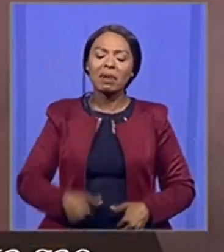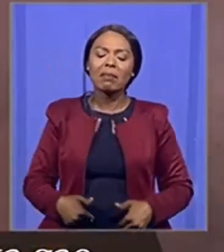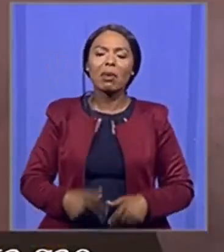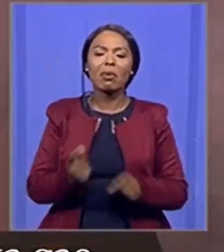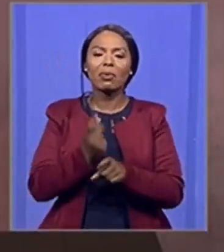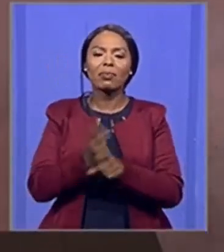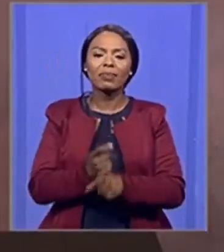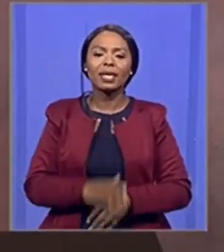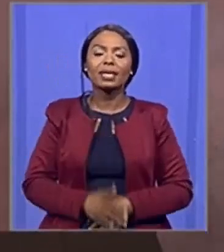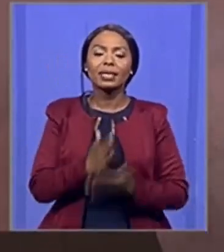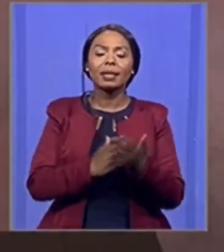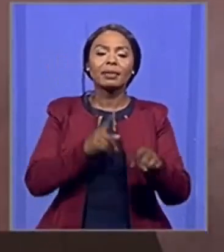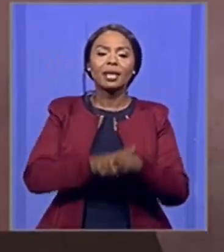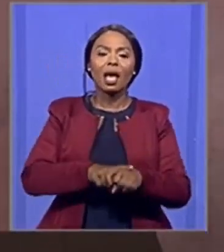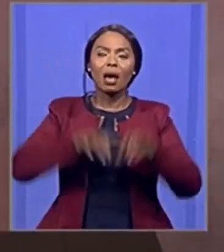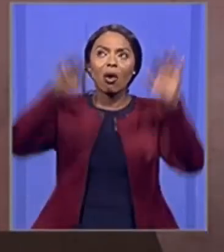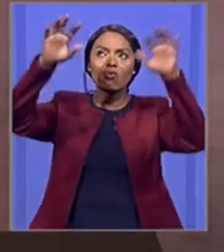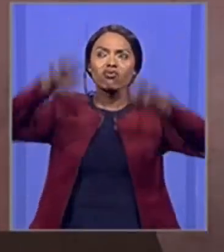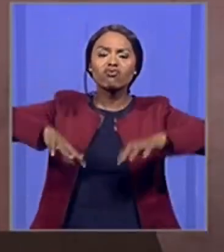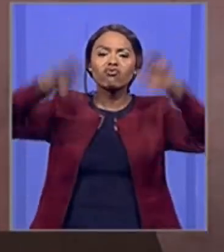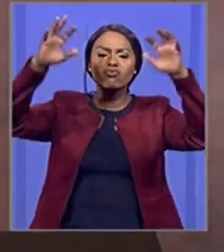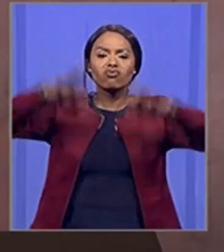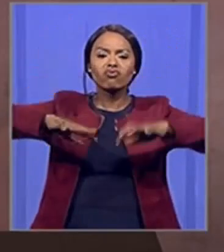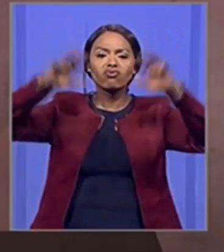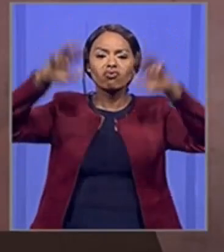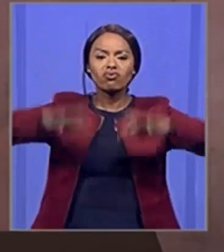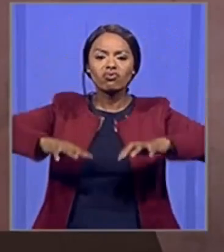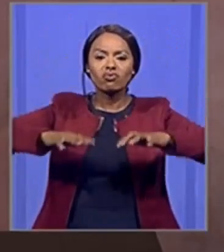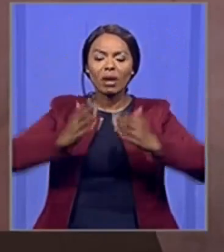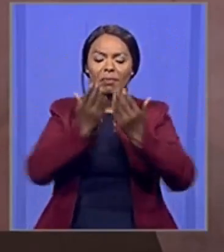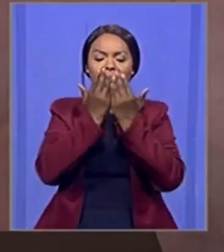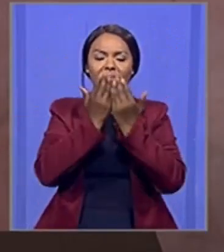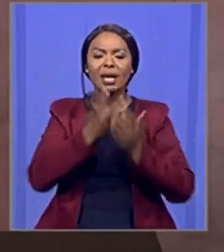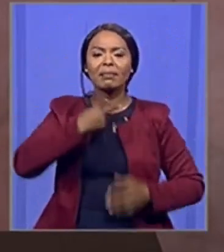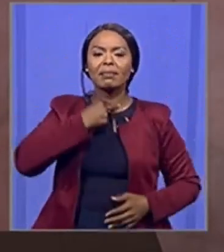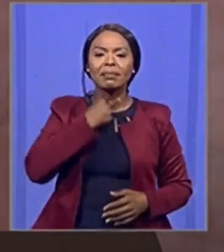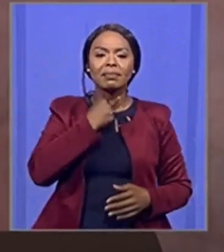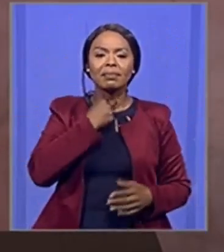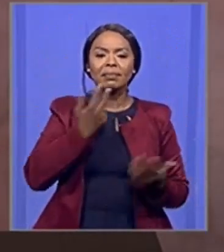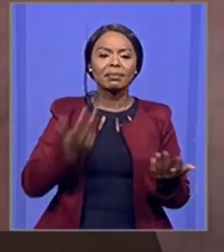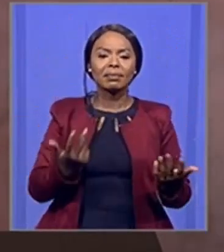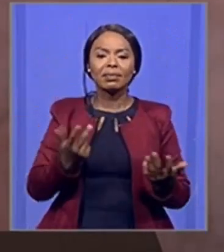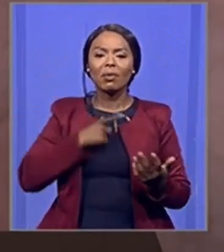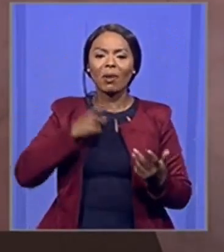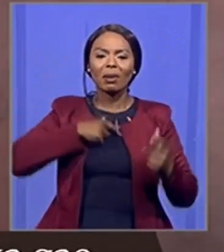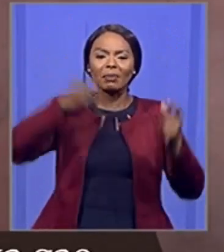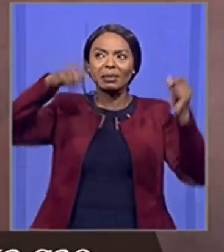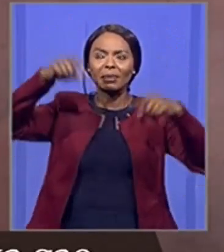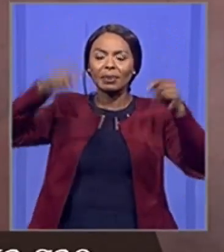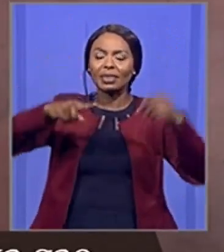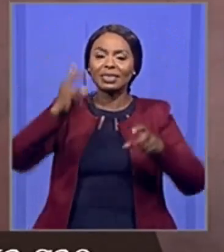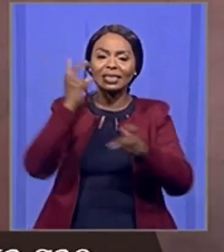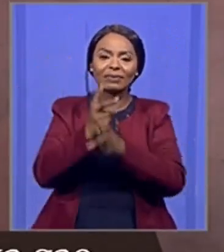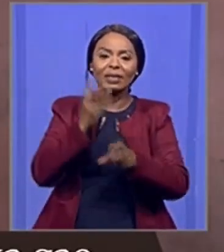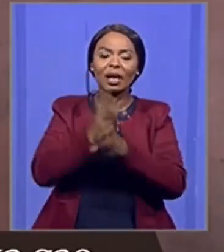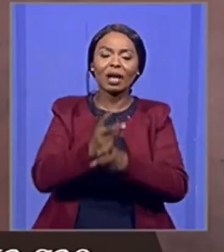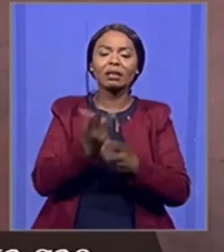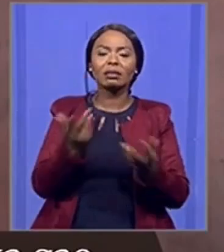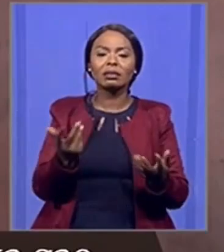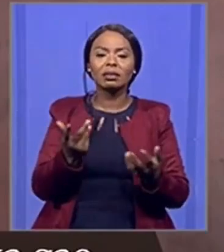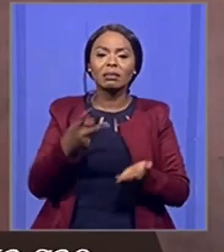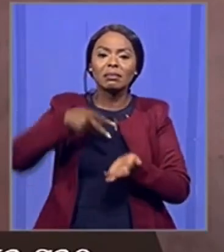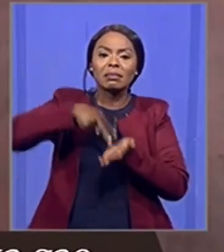sometimes ga dipula di ena a re kgone gore re ka bala nna le moratho go wa boima gore re bale re ema